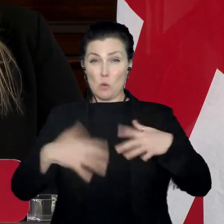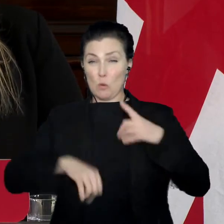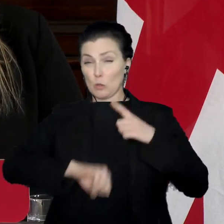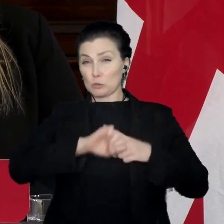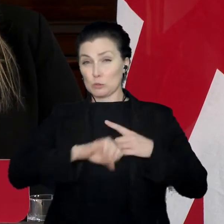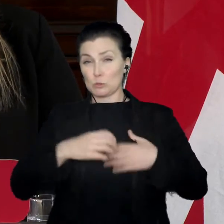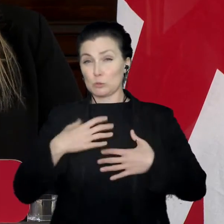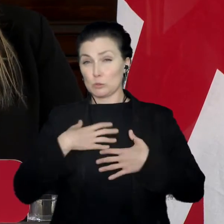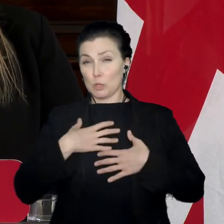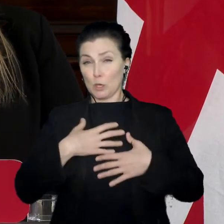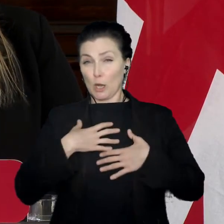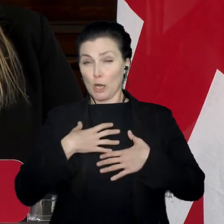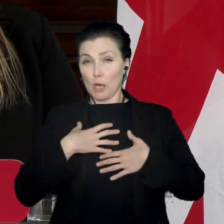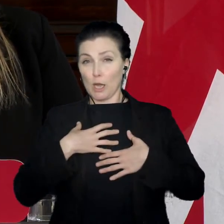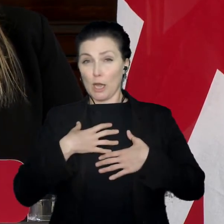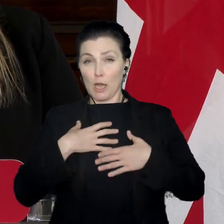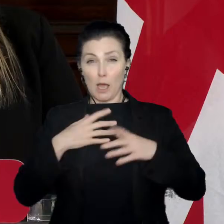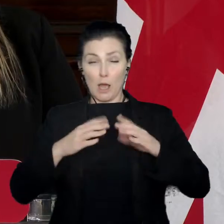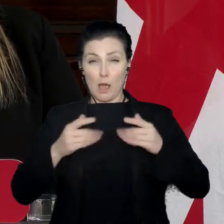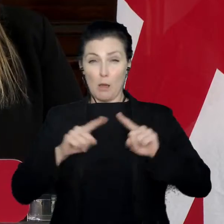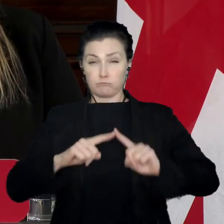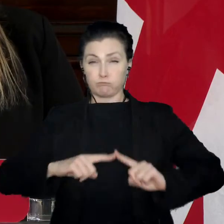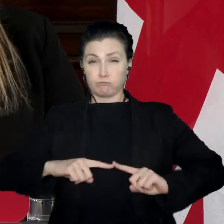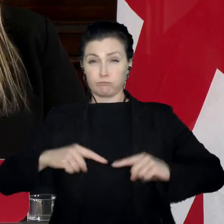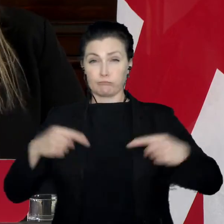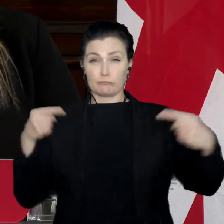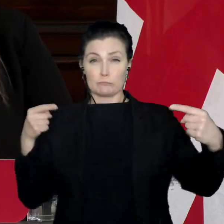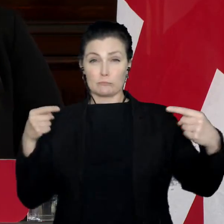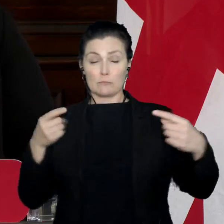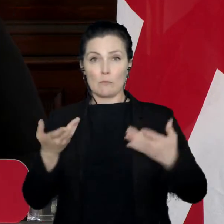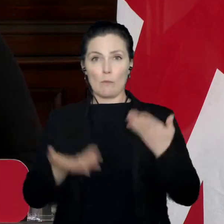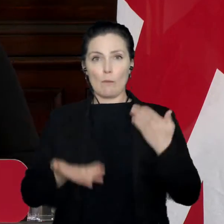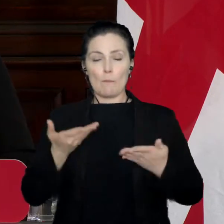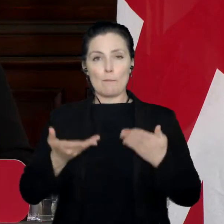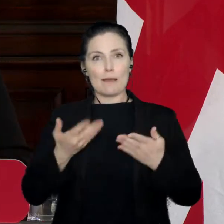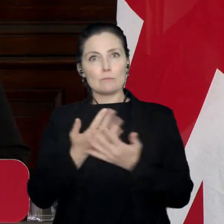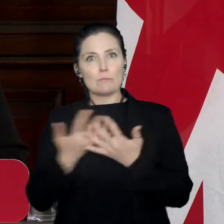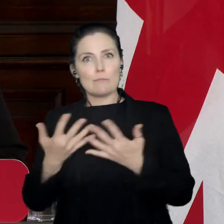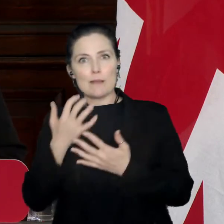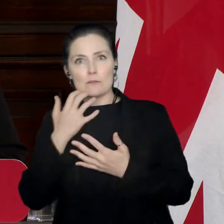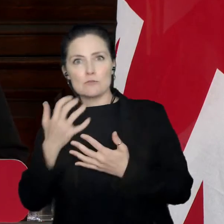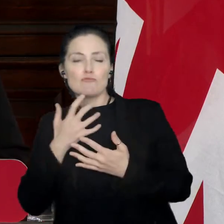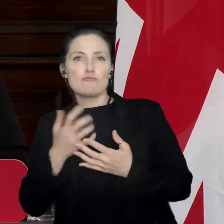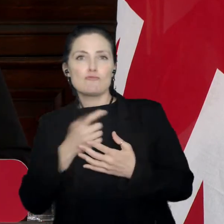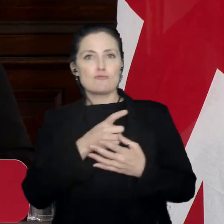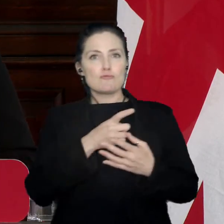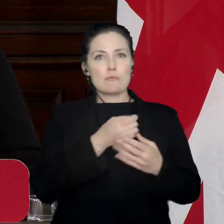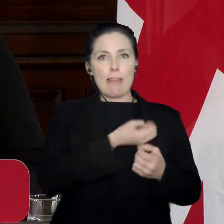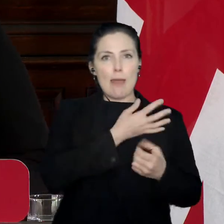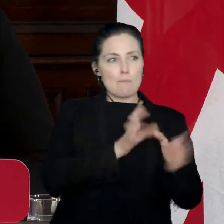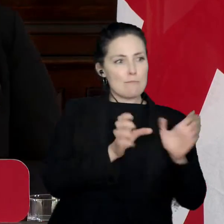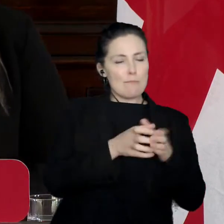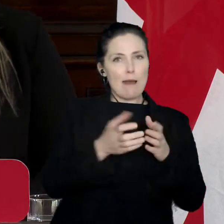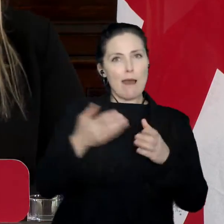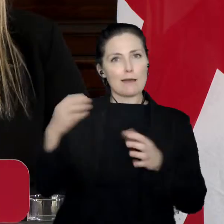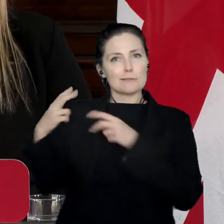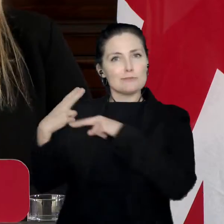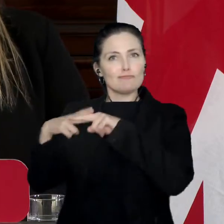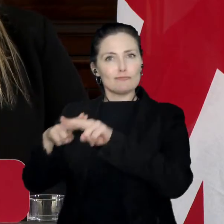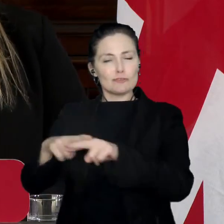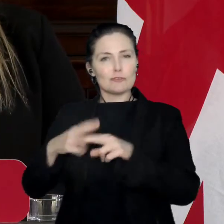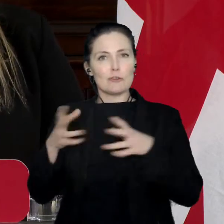traditional relationship between many Jews and the party. Today, after 2 years of Labour's